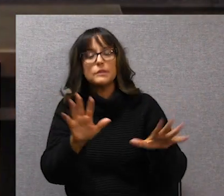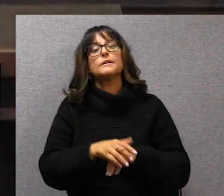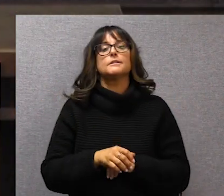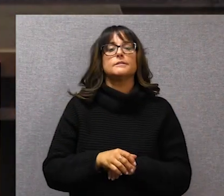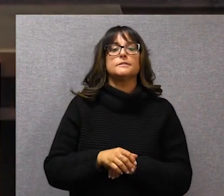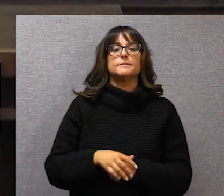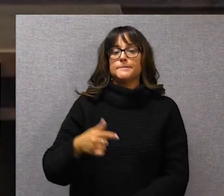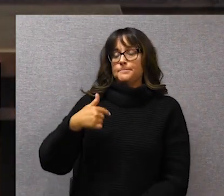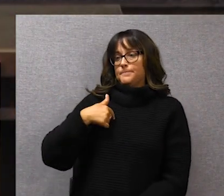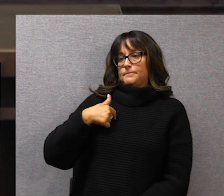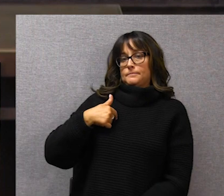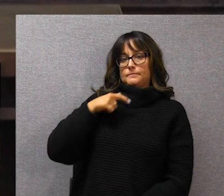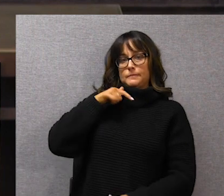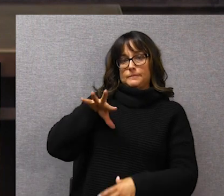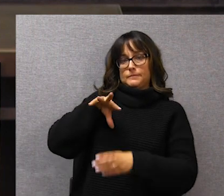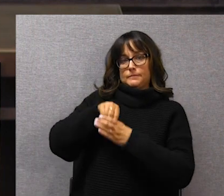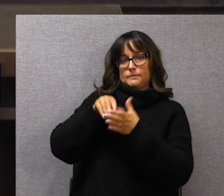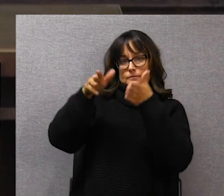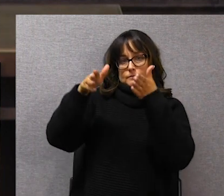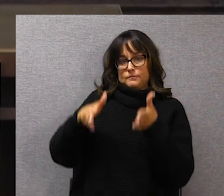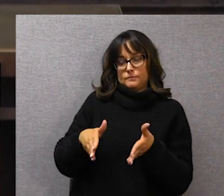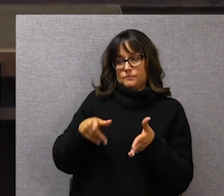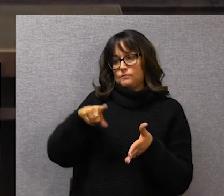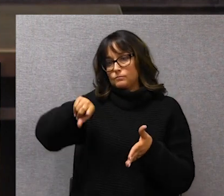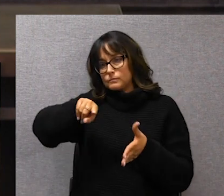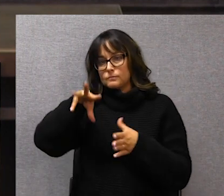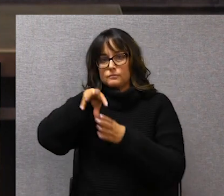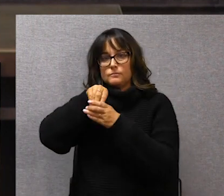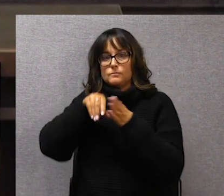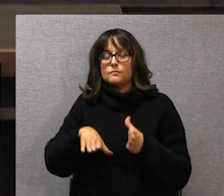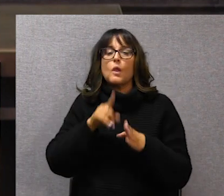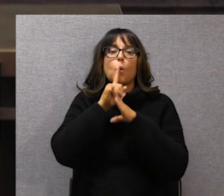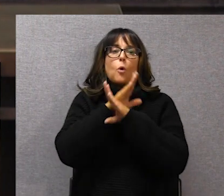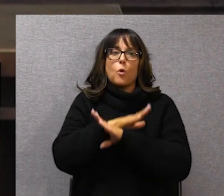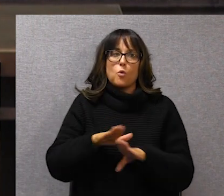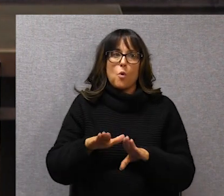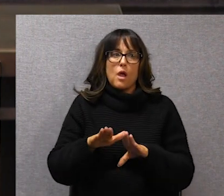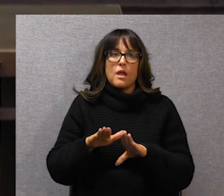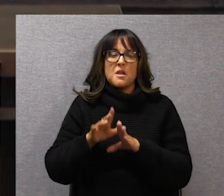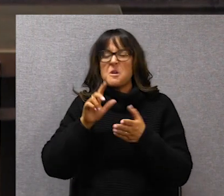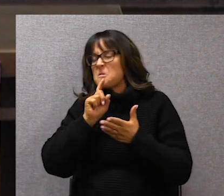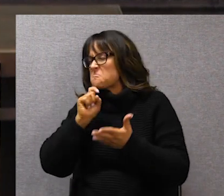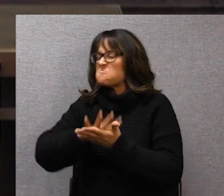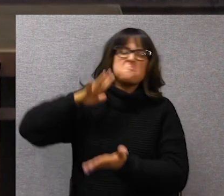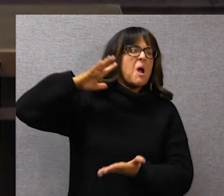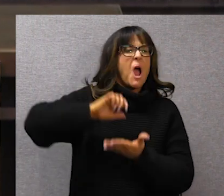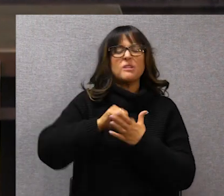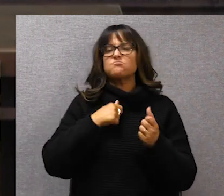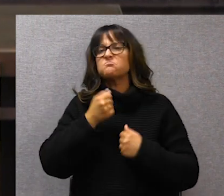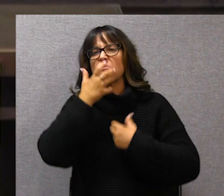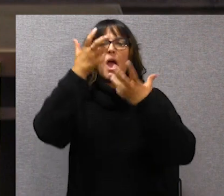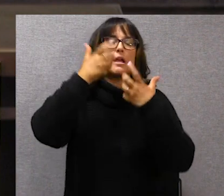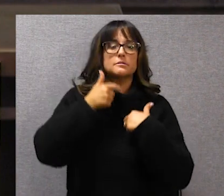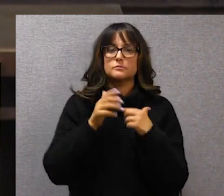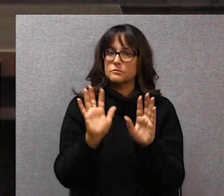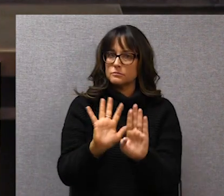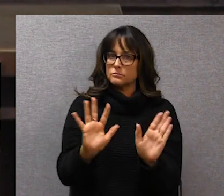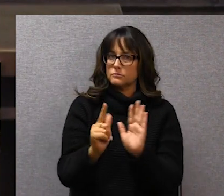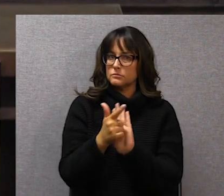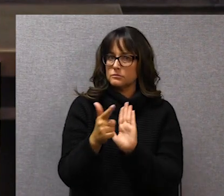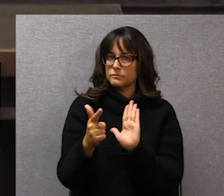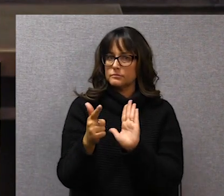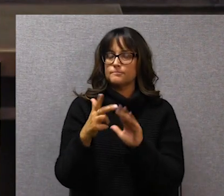a participant in the process here, we have to be very quiet. No outbursts are allowed, and we are here